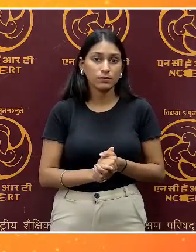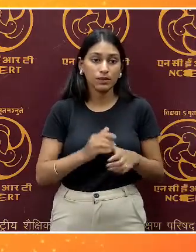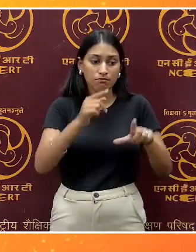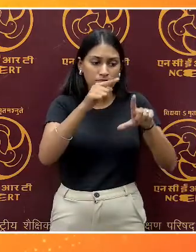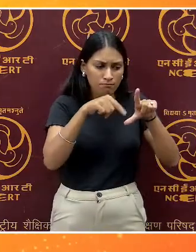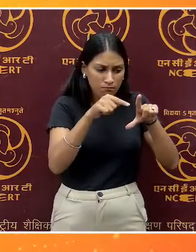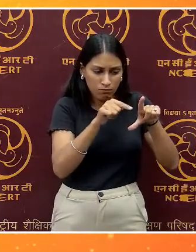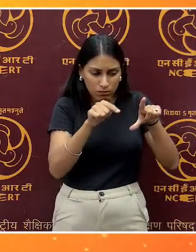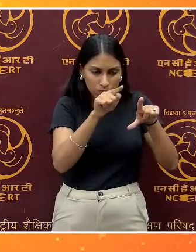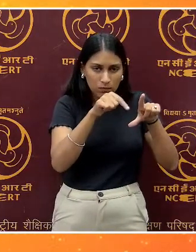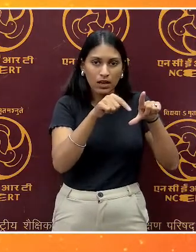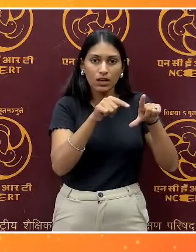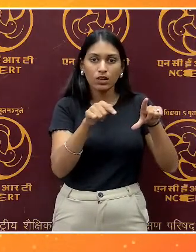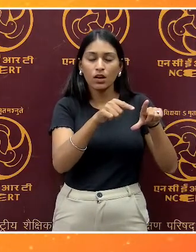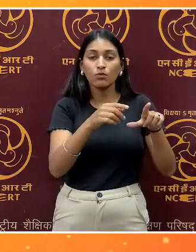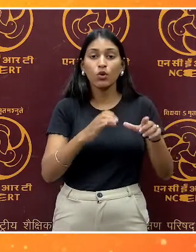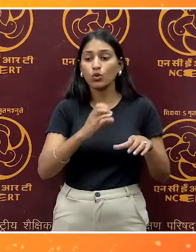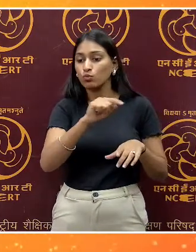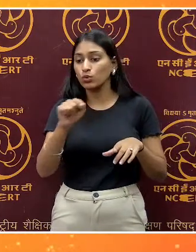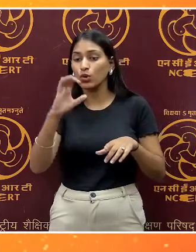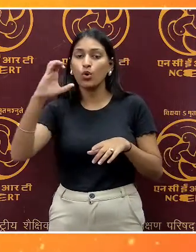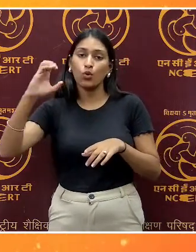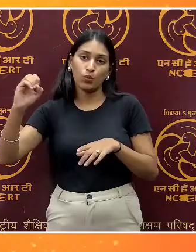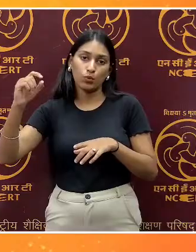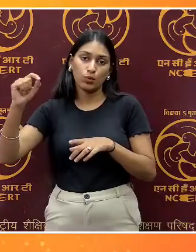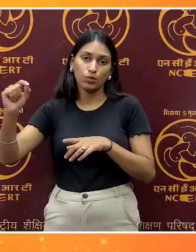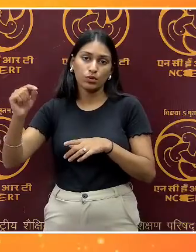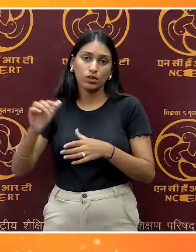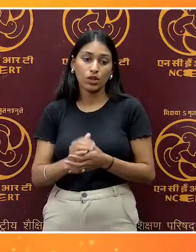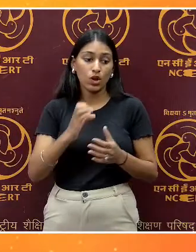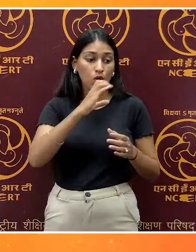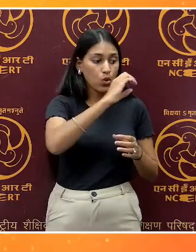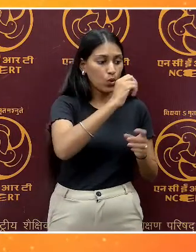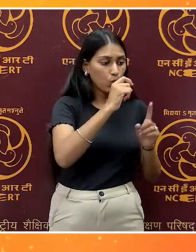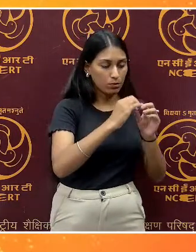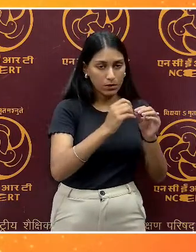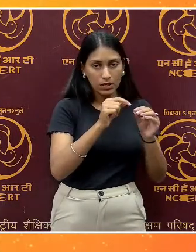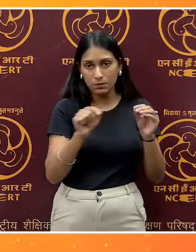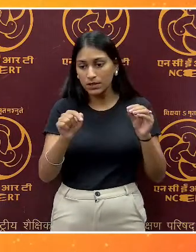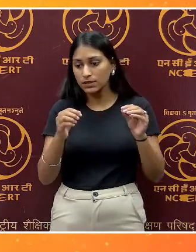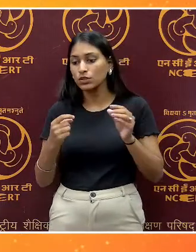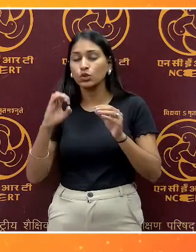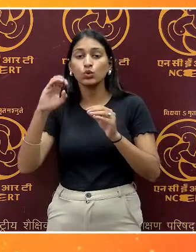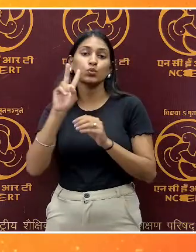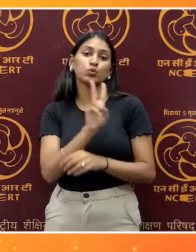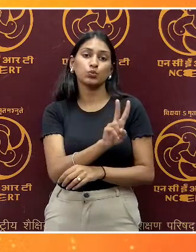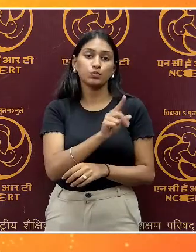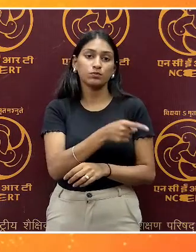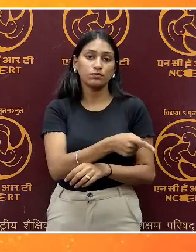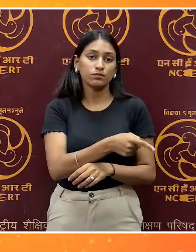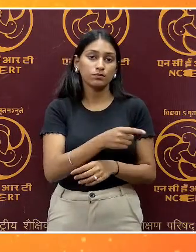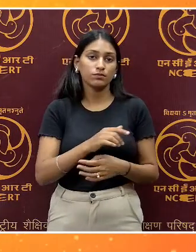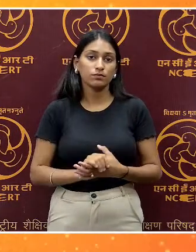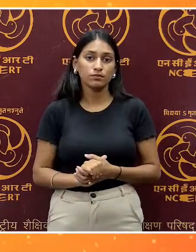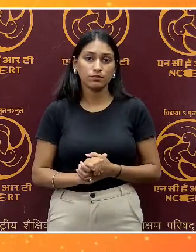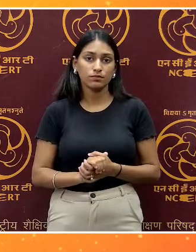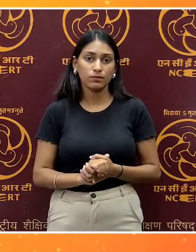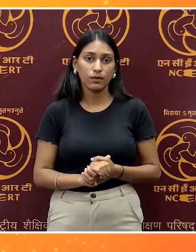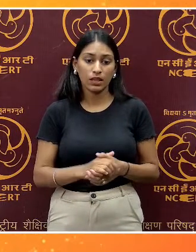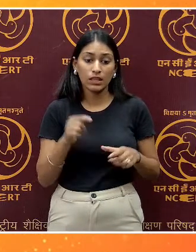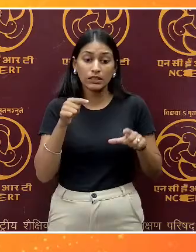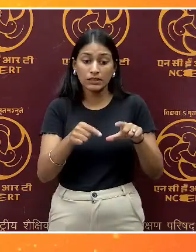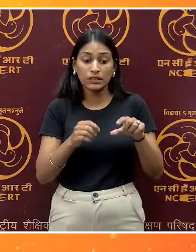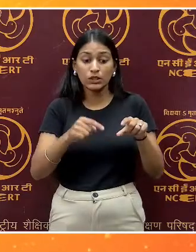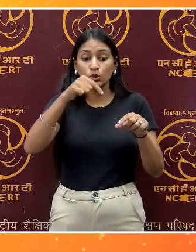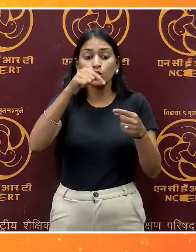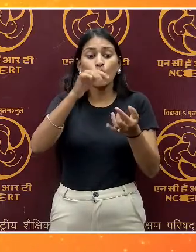Parallelogram law, OA represents P, OB represents Q. Both vectors are represented from common point